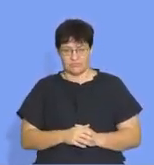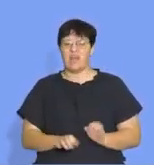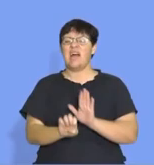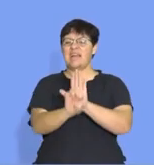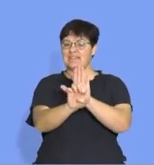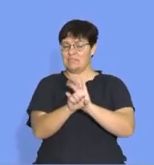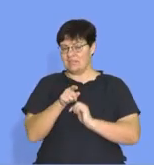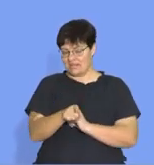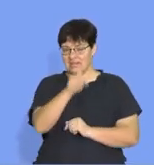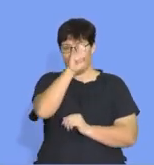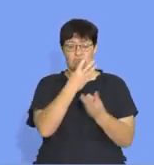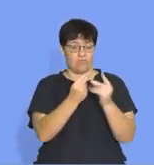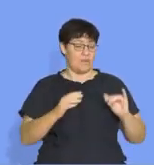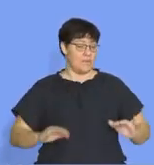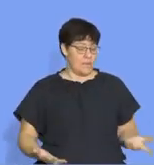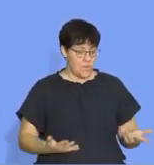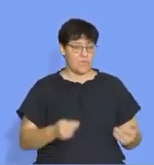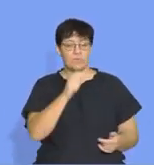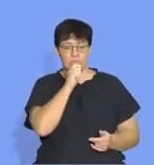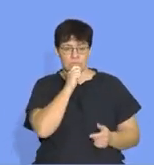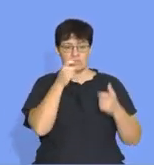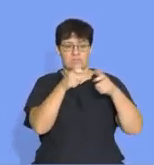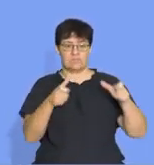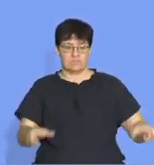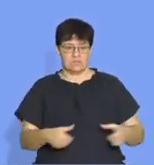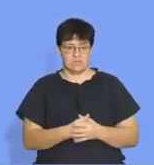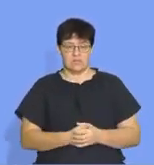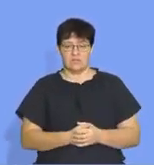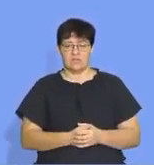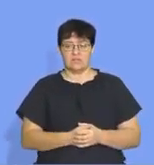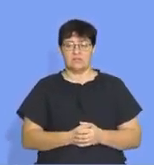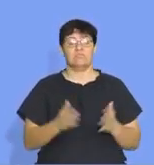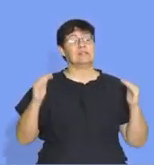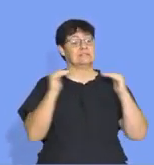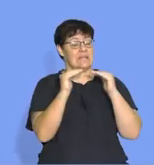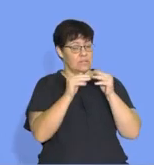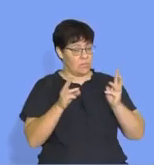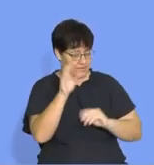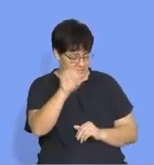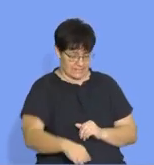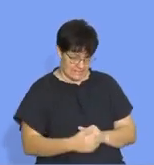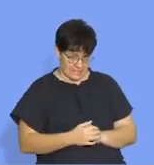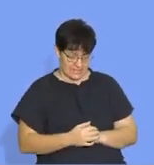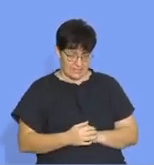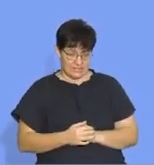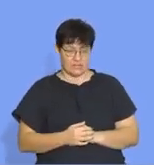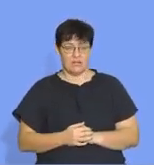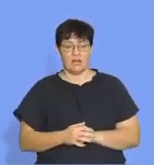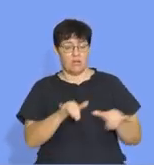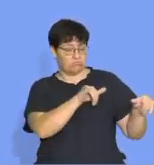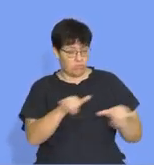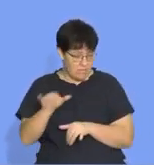solving for x using factorization, you look at it. Is it in standard form? Yes. Is there a common factor?